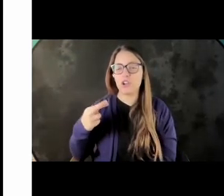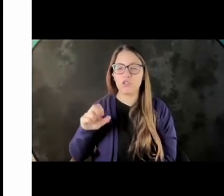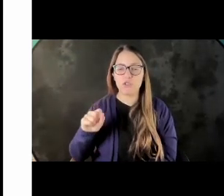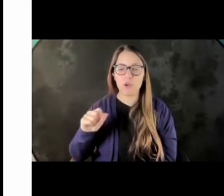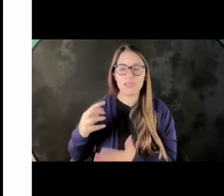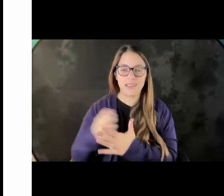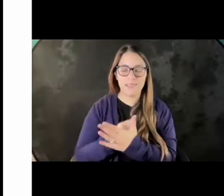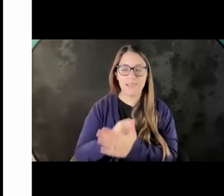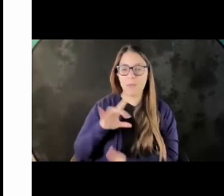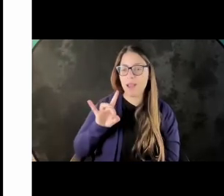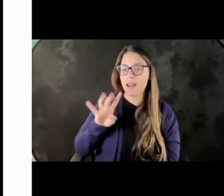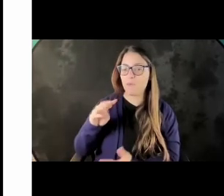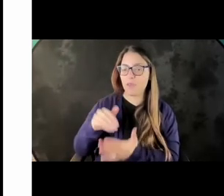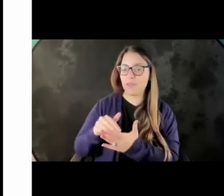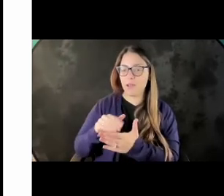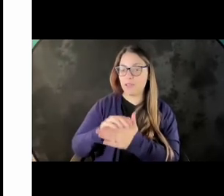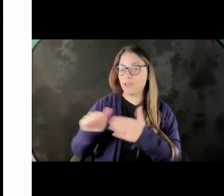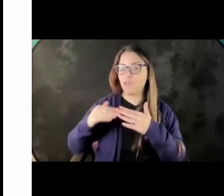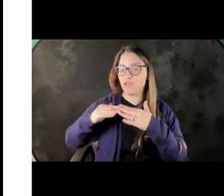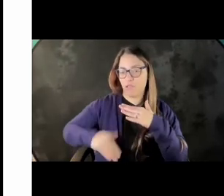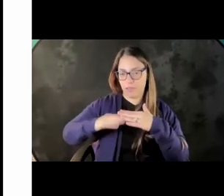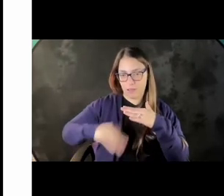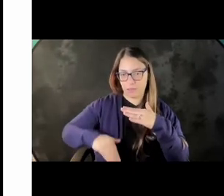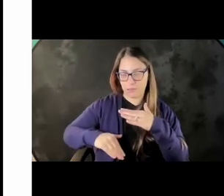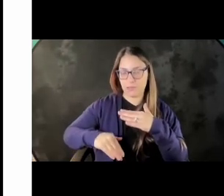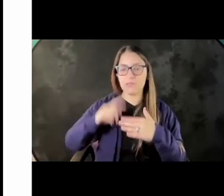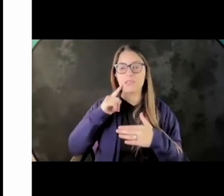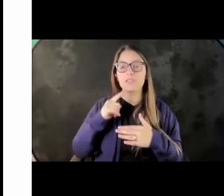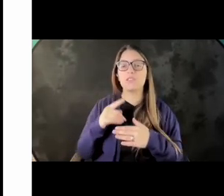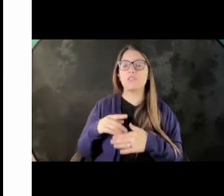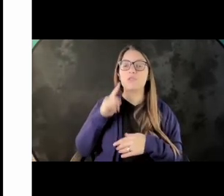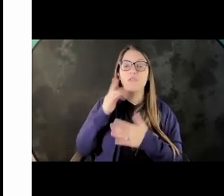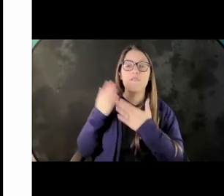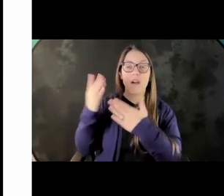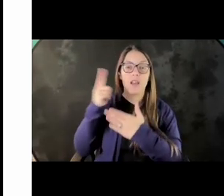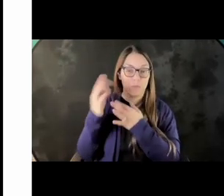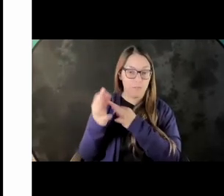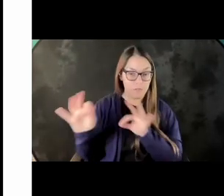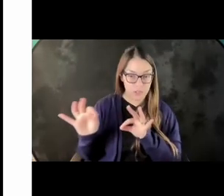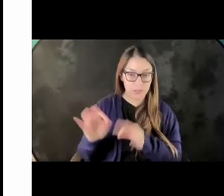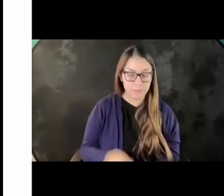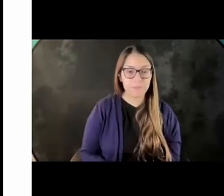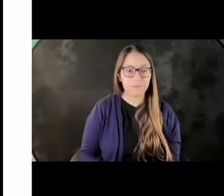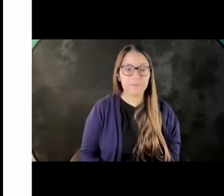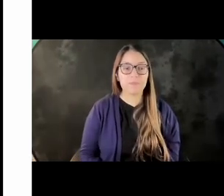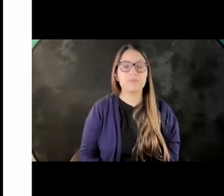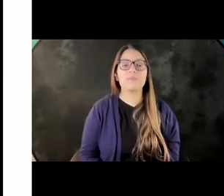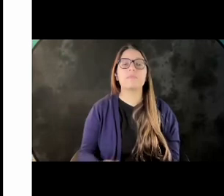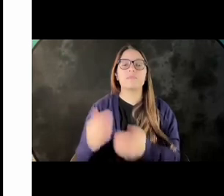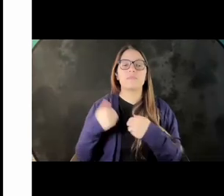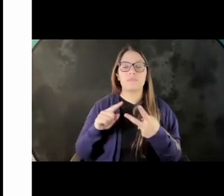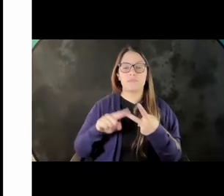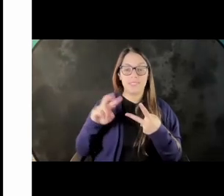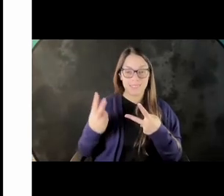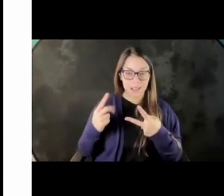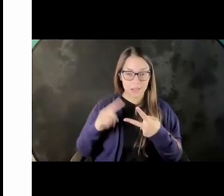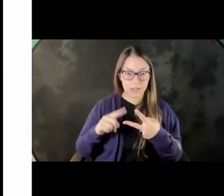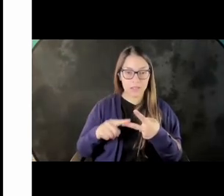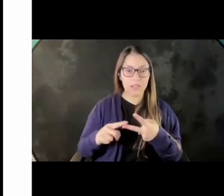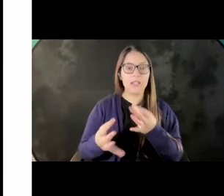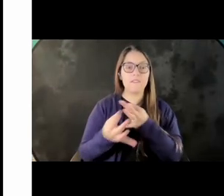or less, to file that free federal tax return using that service. The second is the free